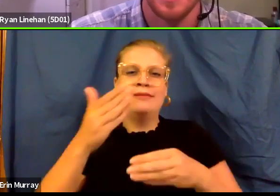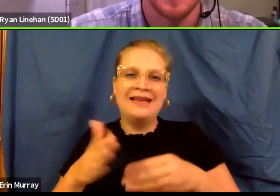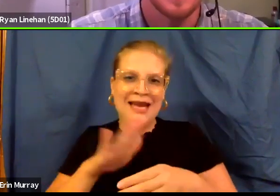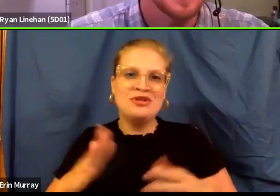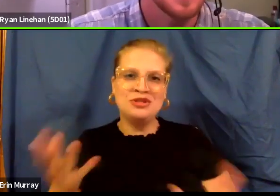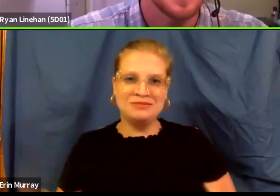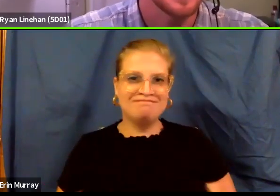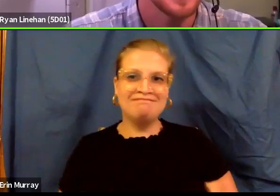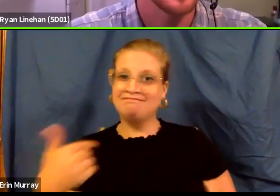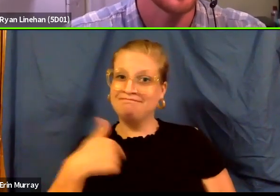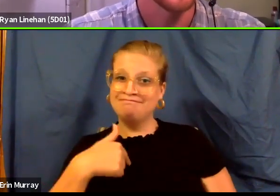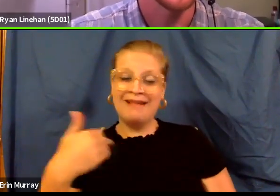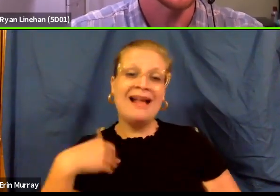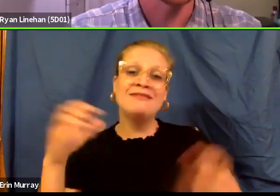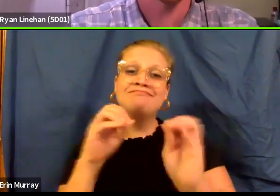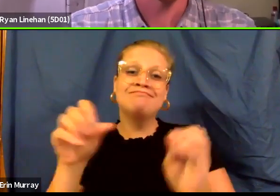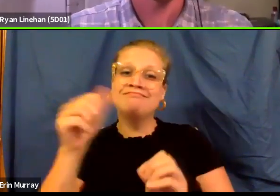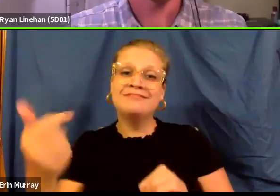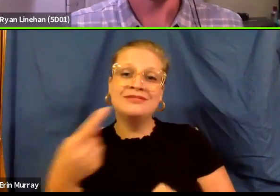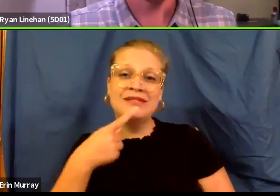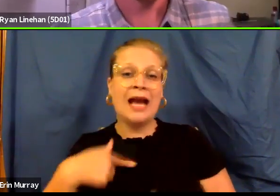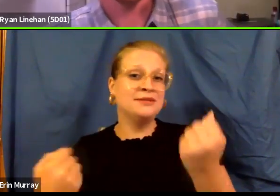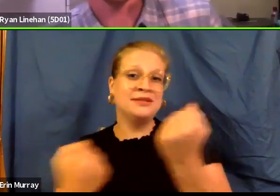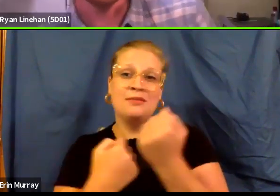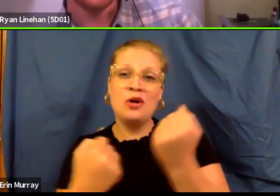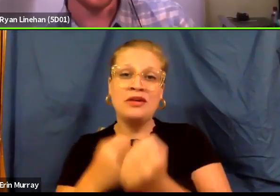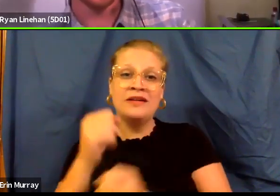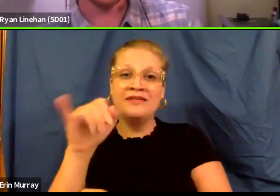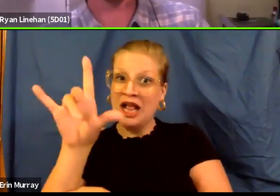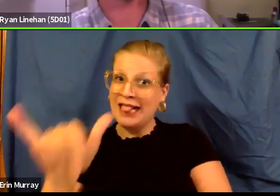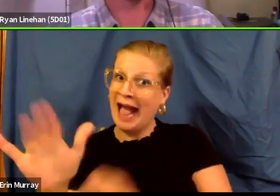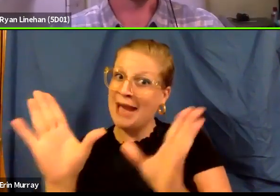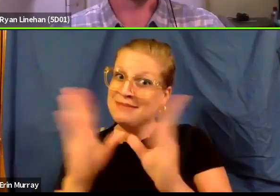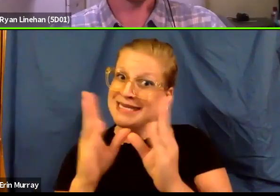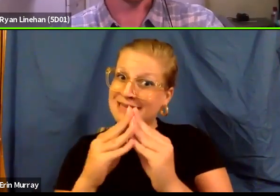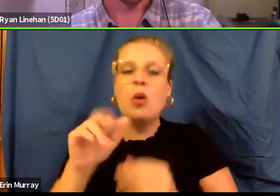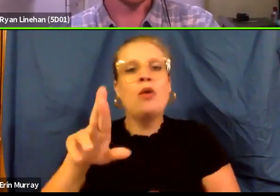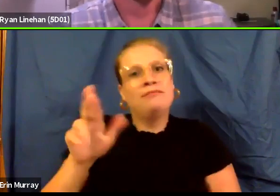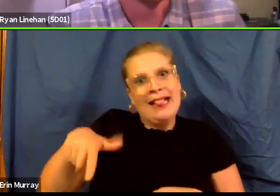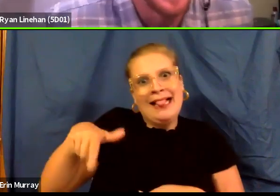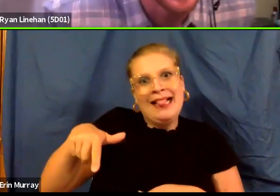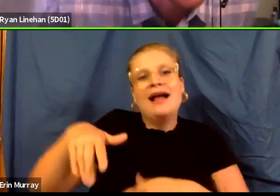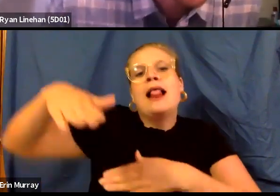to say other than I am supportive of a July meeting or a late June meeting.